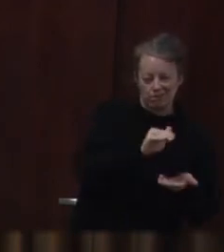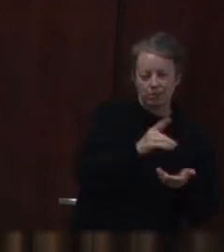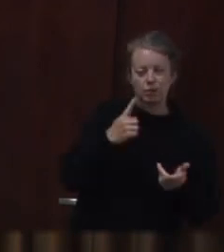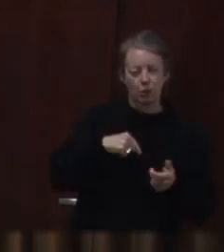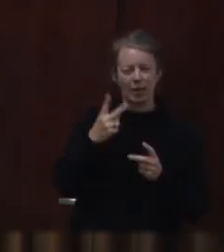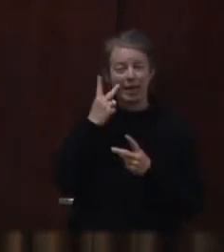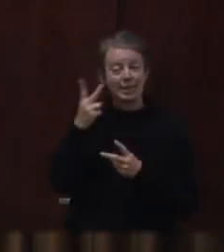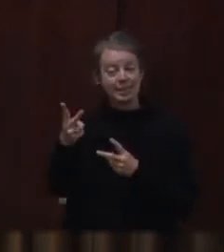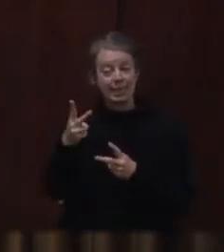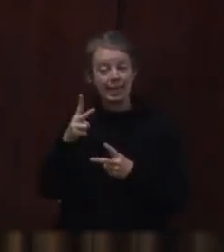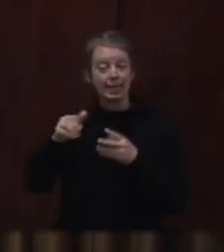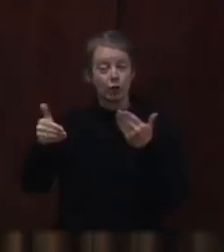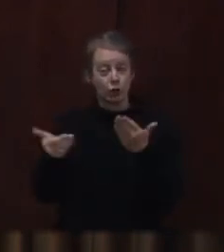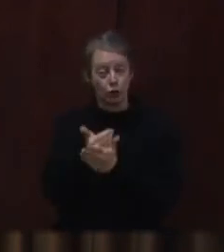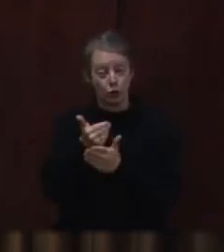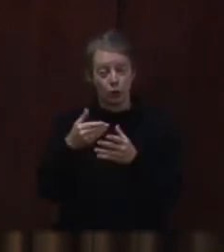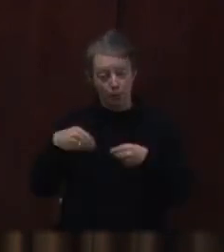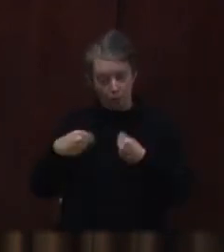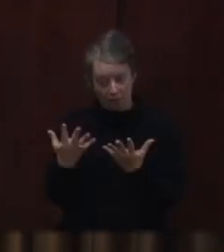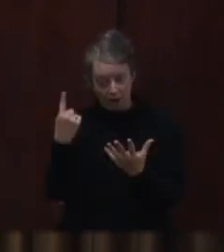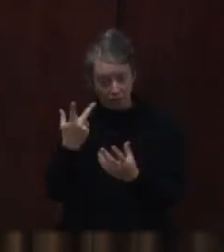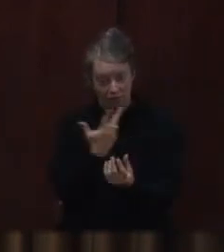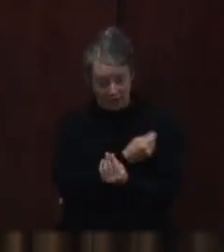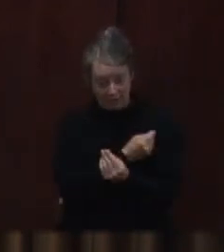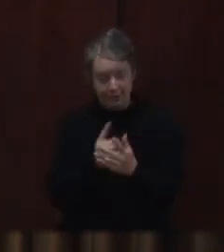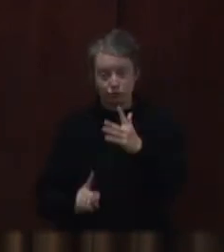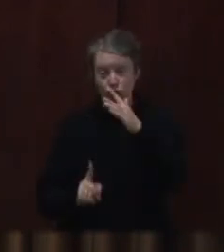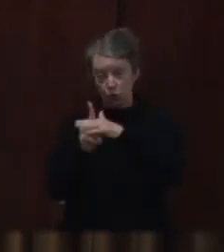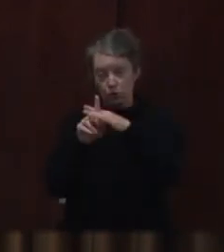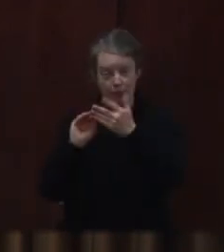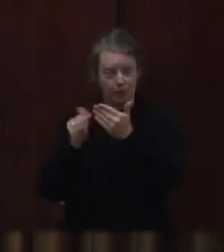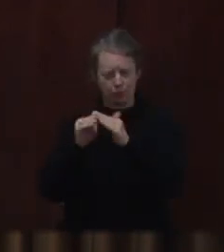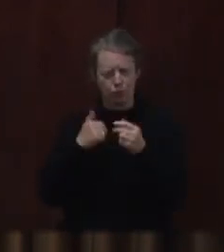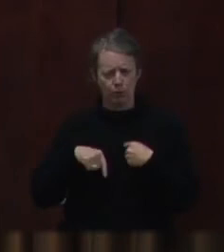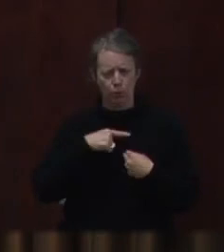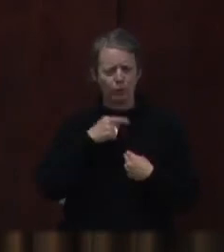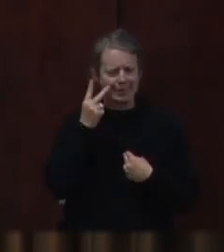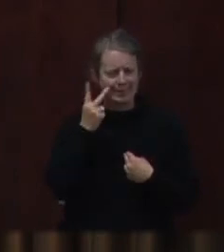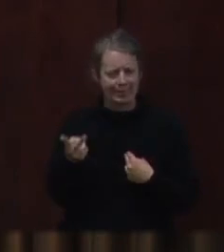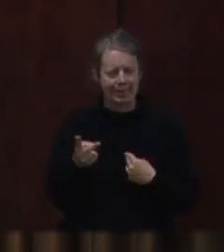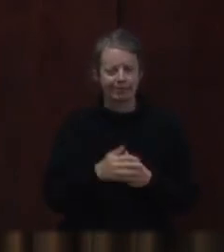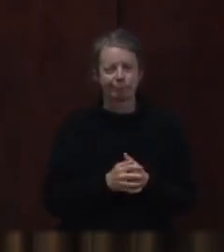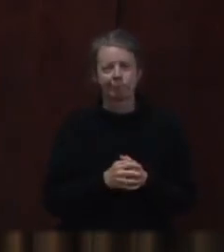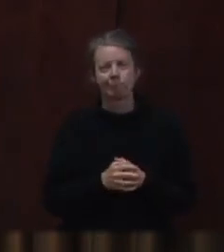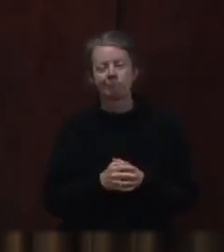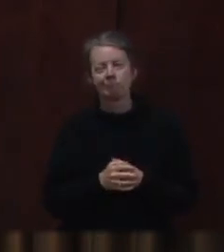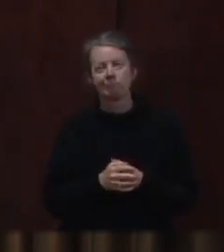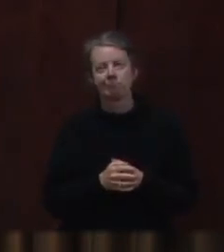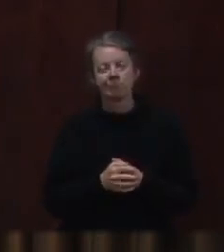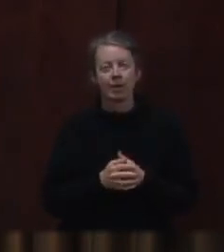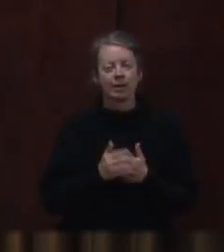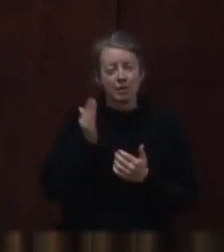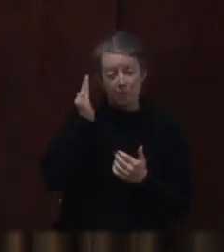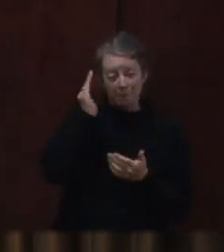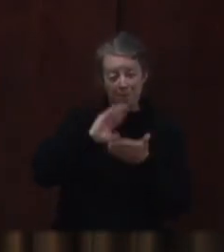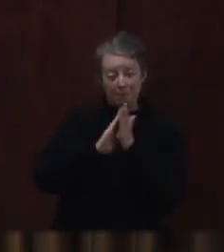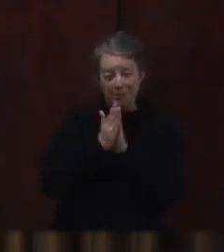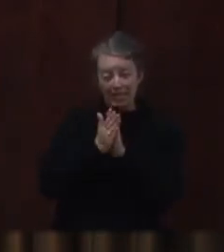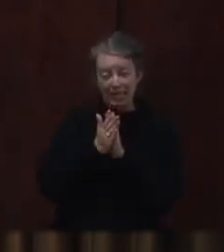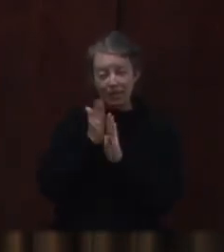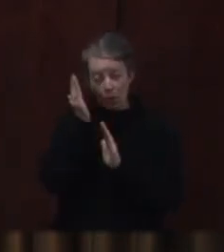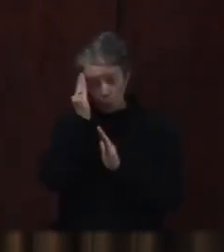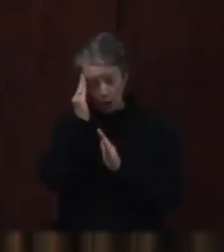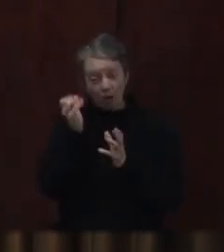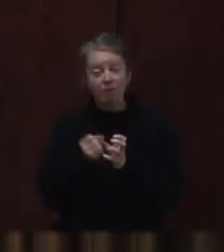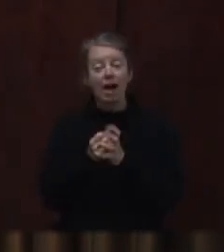our community, it's not, there's not a great way to know exactly how much all of those folks are going to be getting